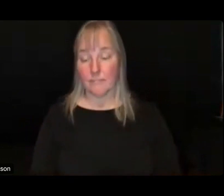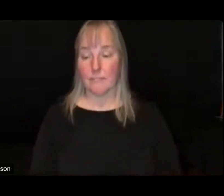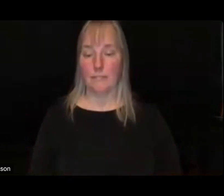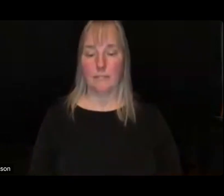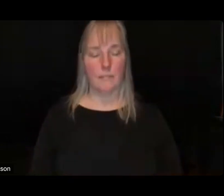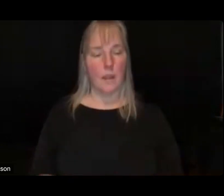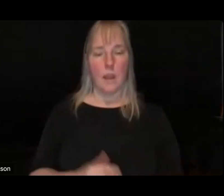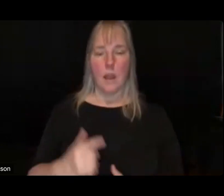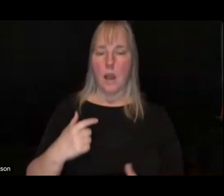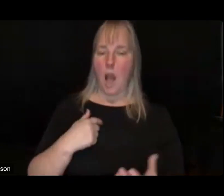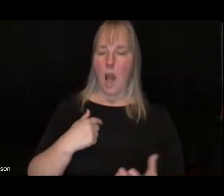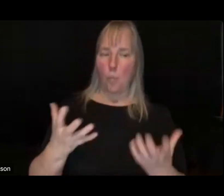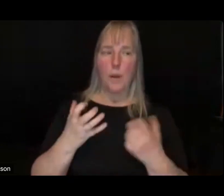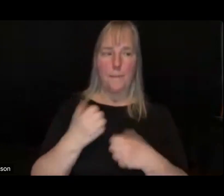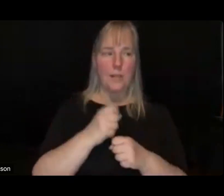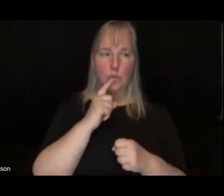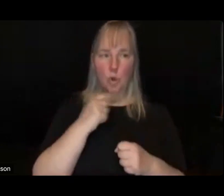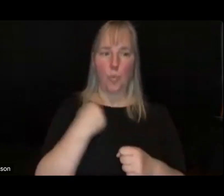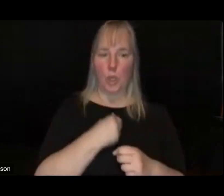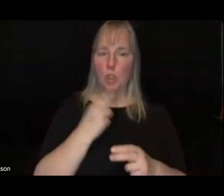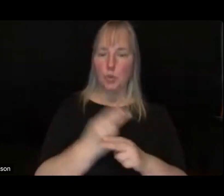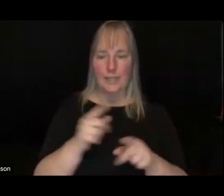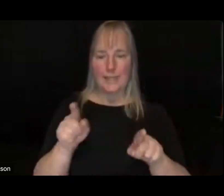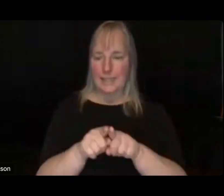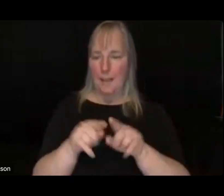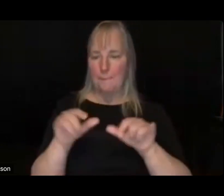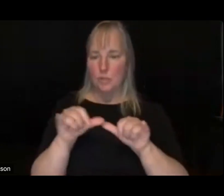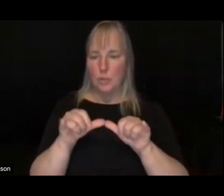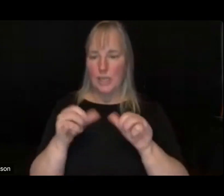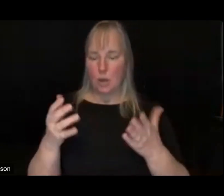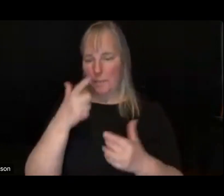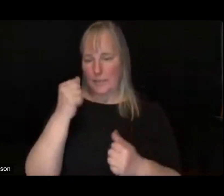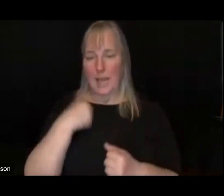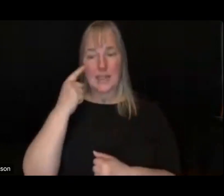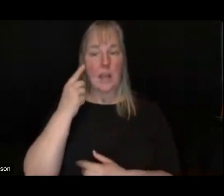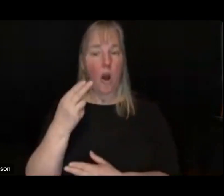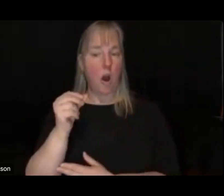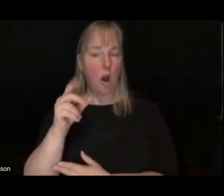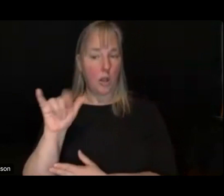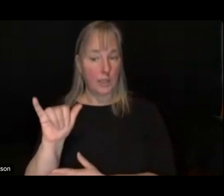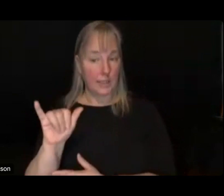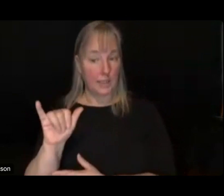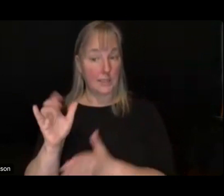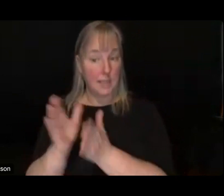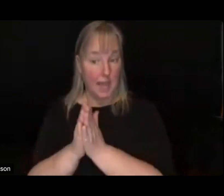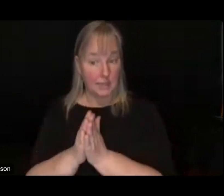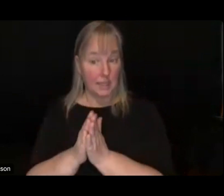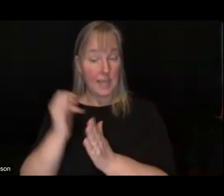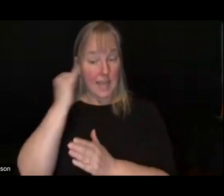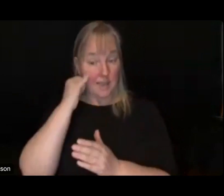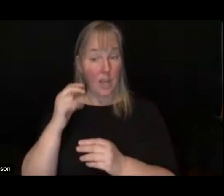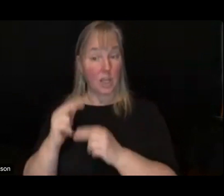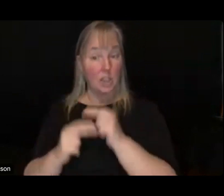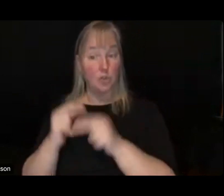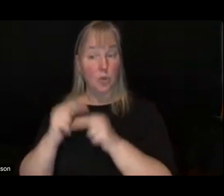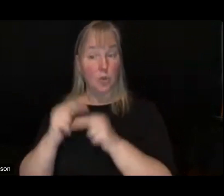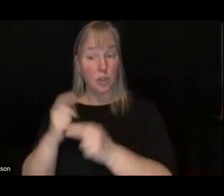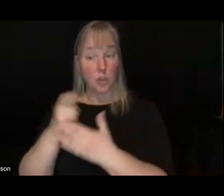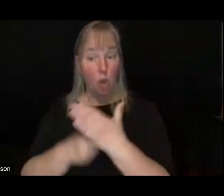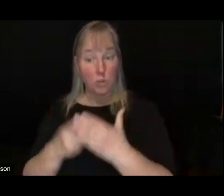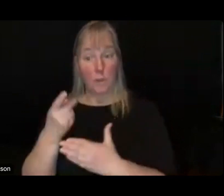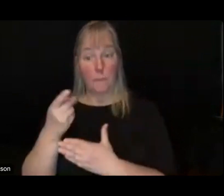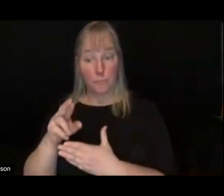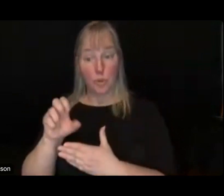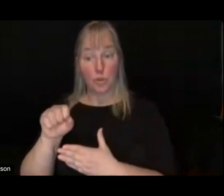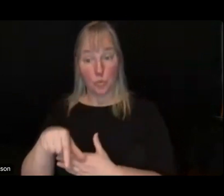we're using the same metric here, because I think Holly's asking if the construction cost per square foot has gone